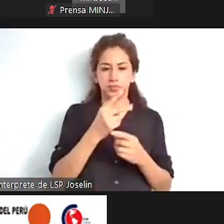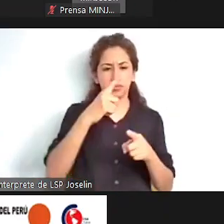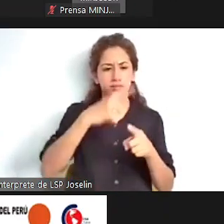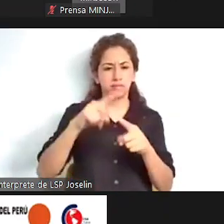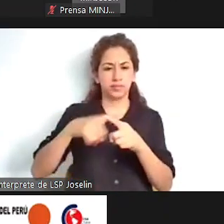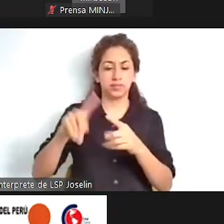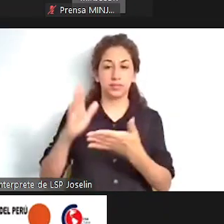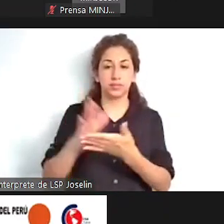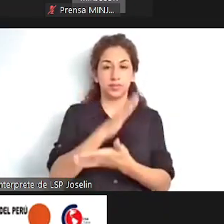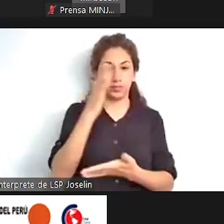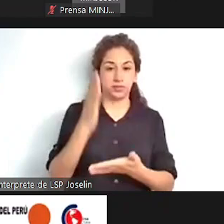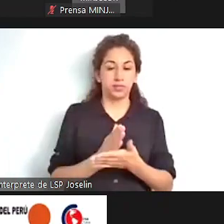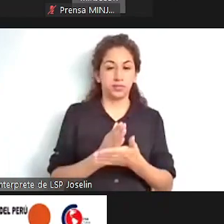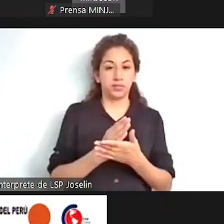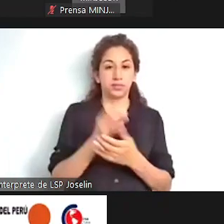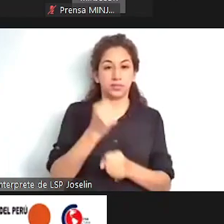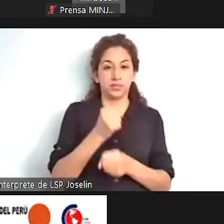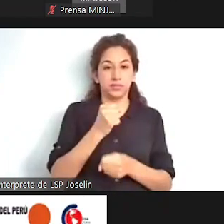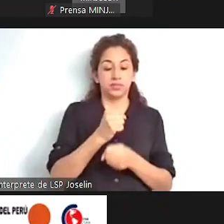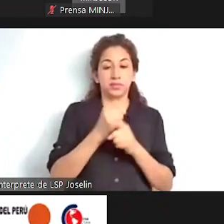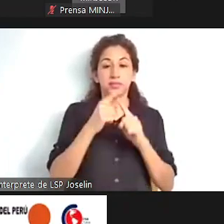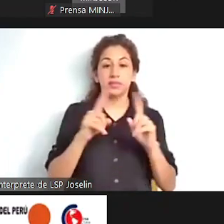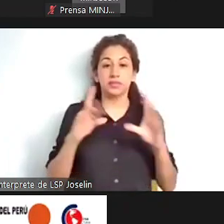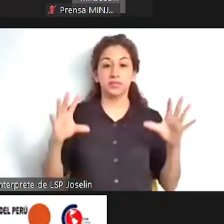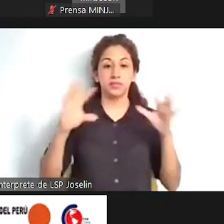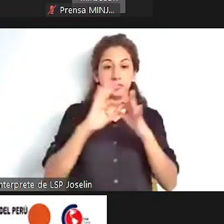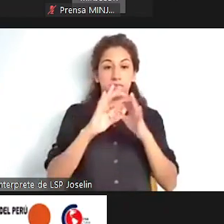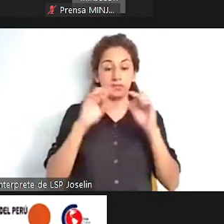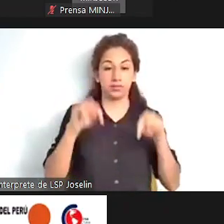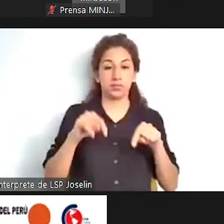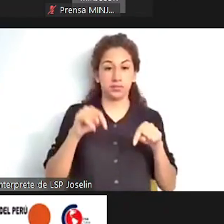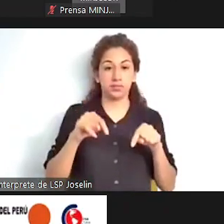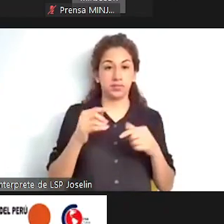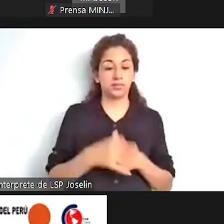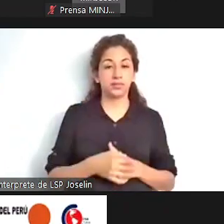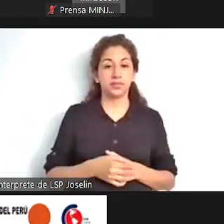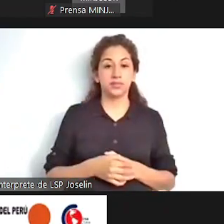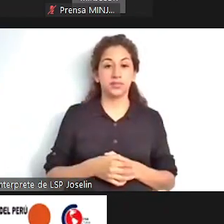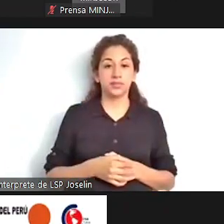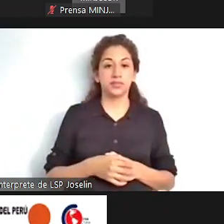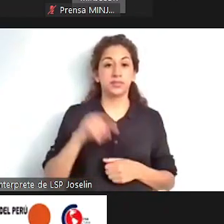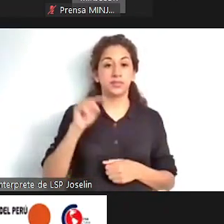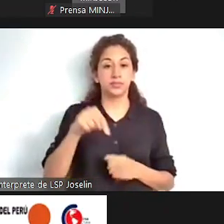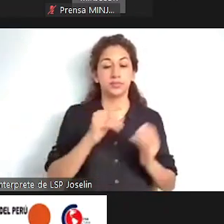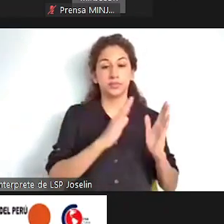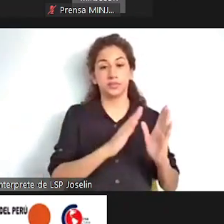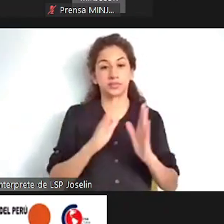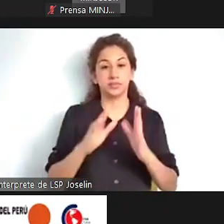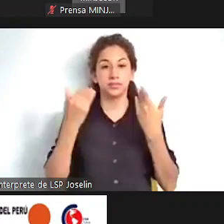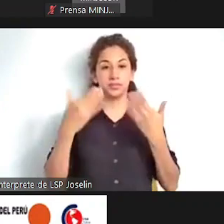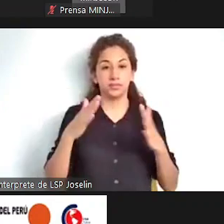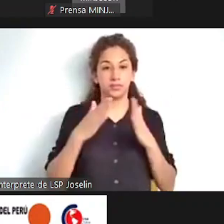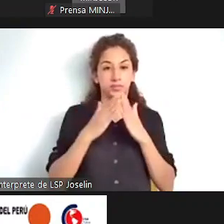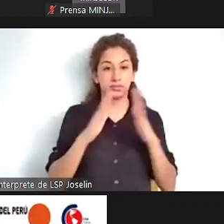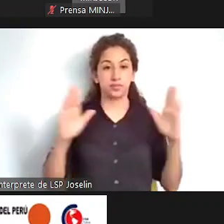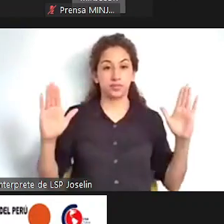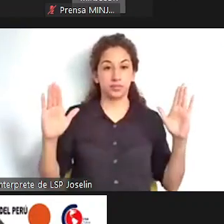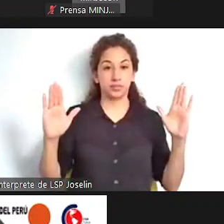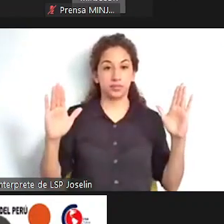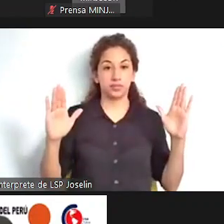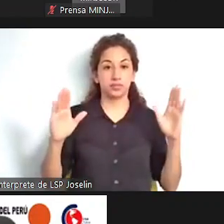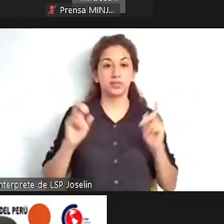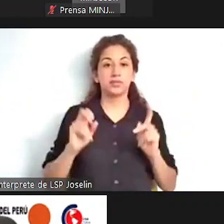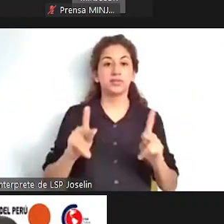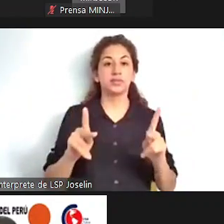post different problems that are not labor problems but are related to it as well so this process has